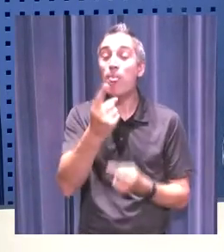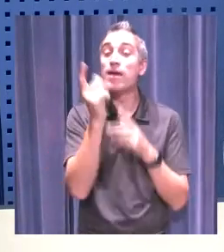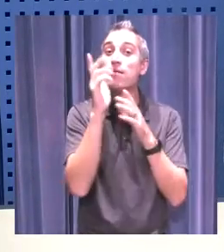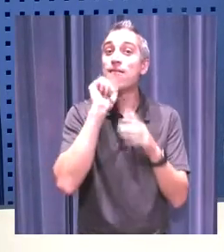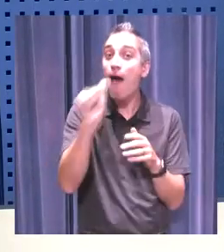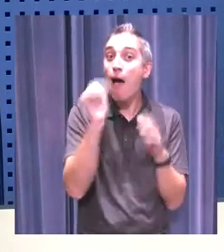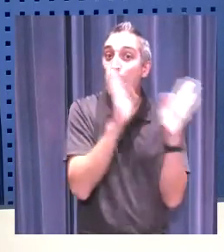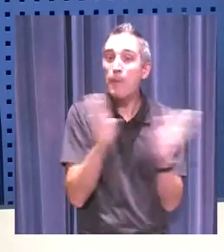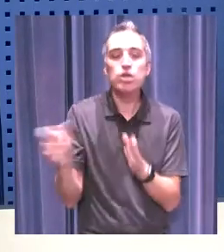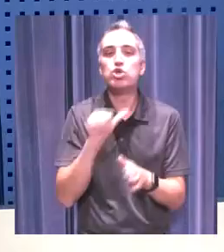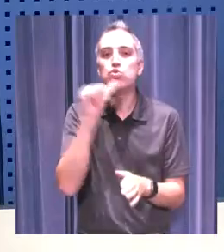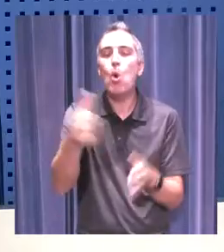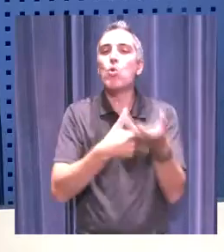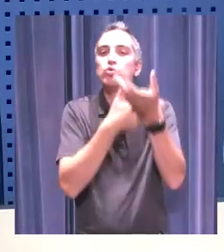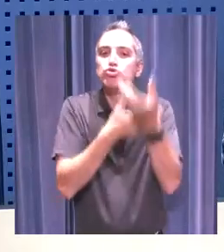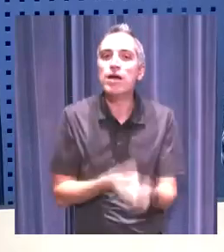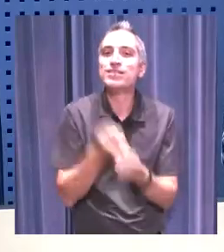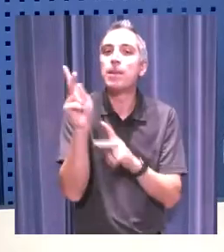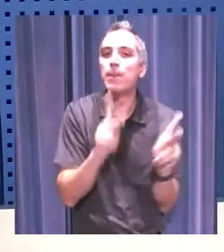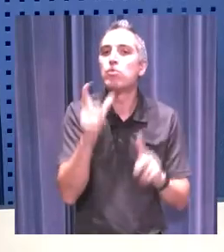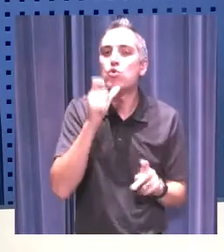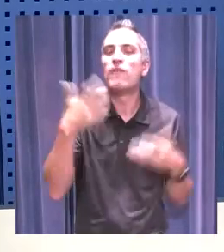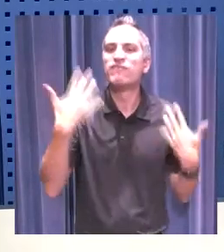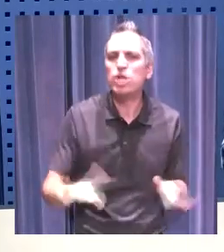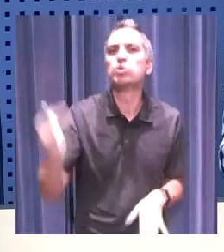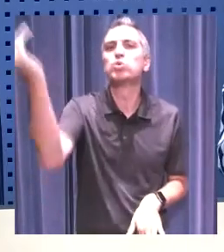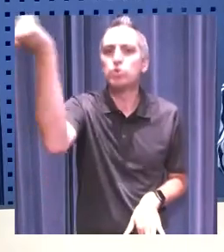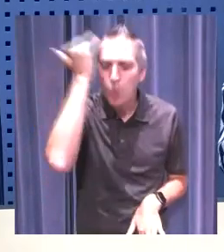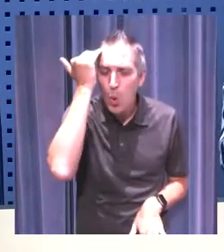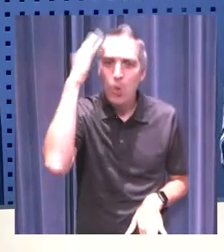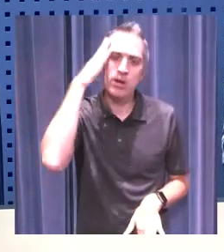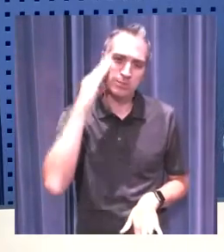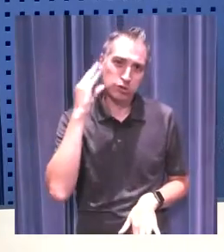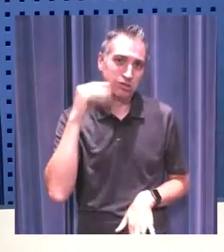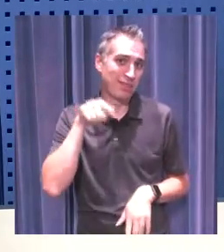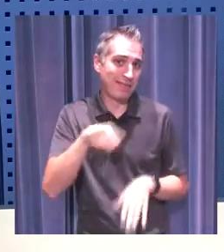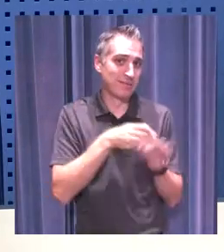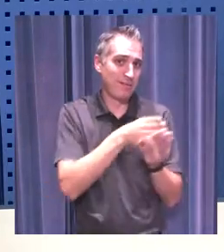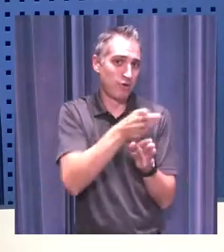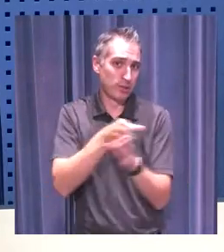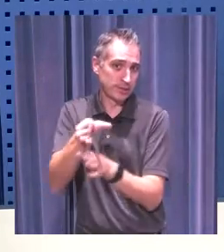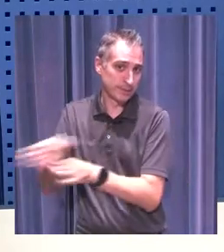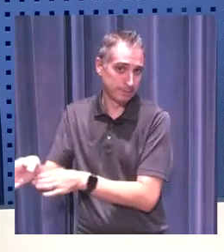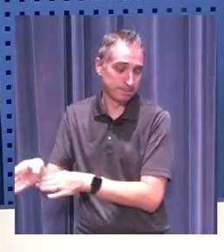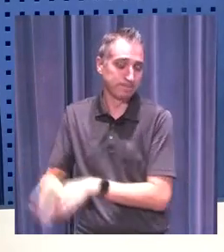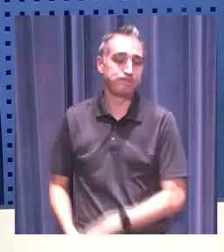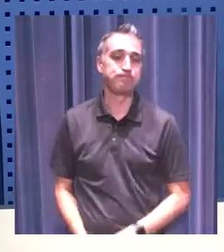you even distrust those who are knowledgeable in these areas."